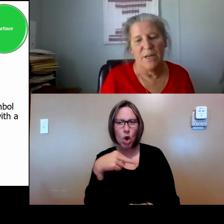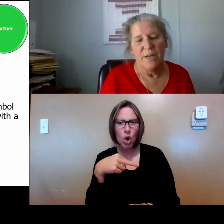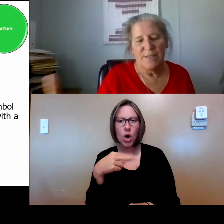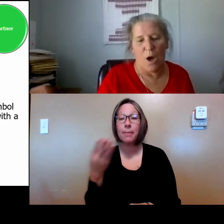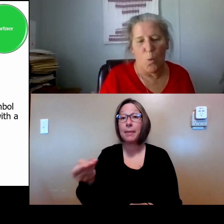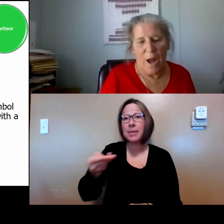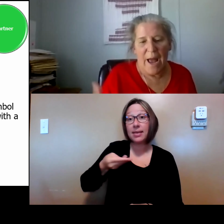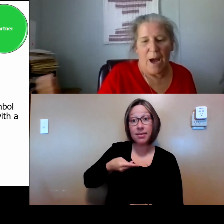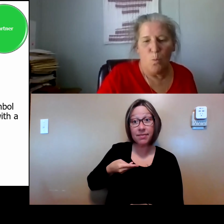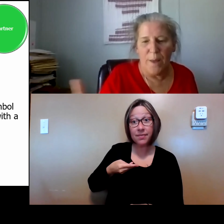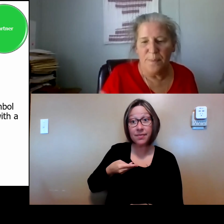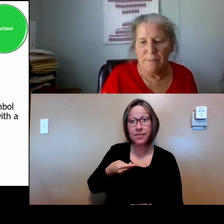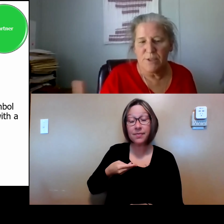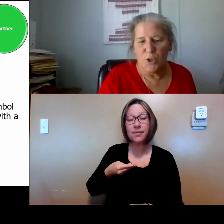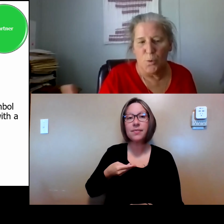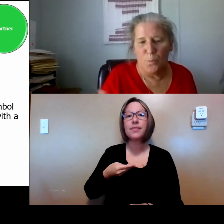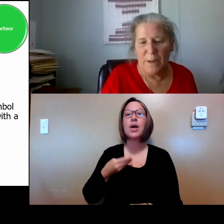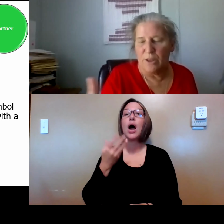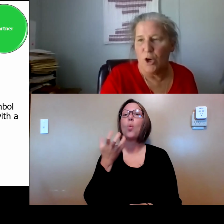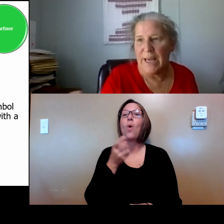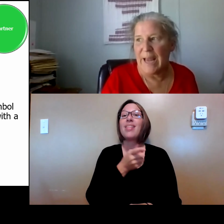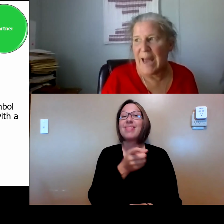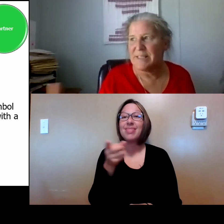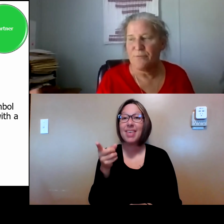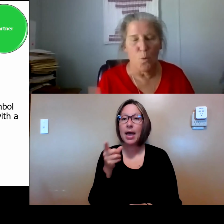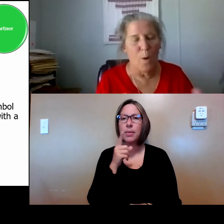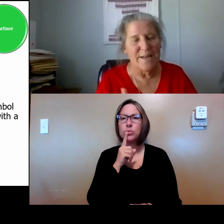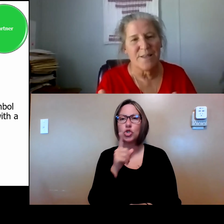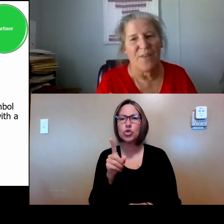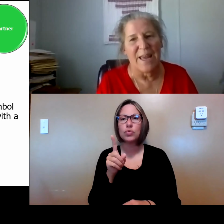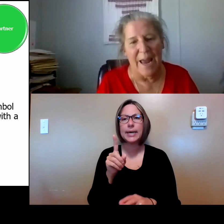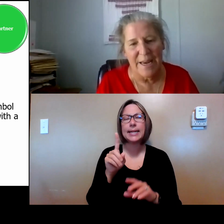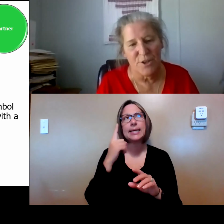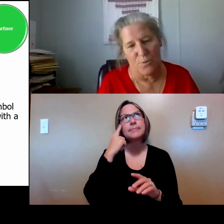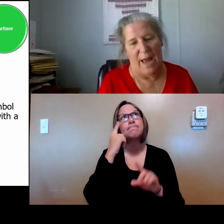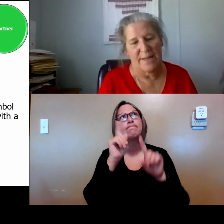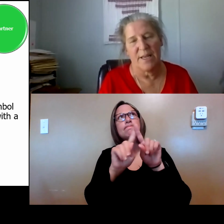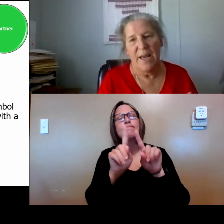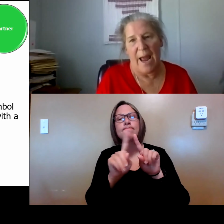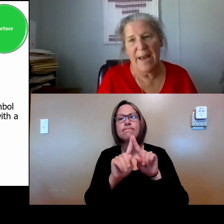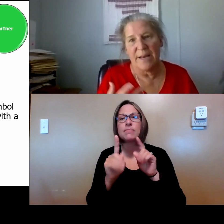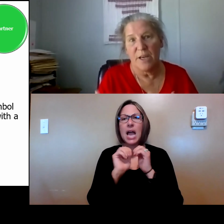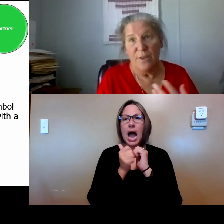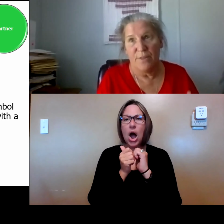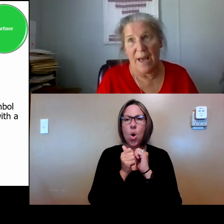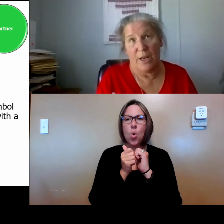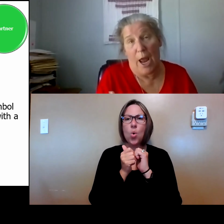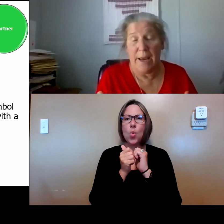item. So I want them to be looking at different ways that they can do that.